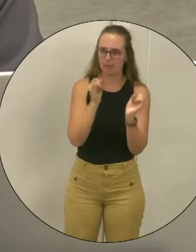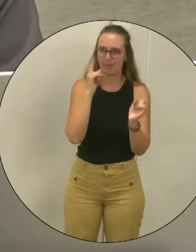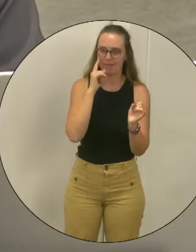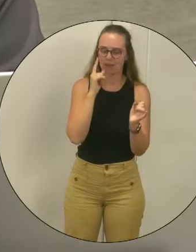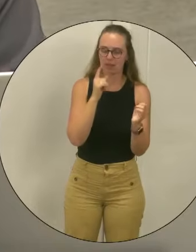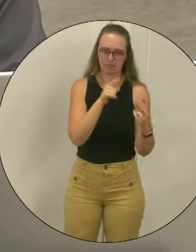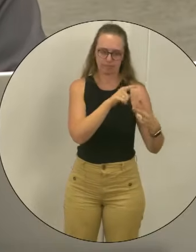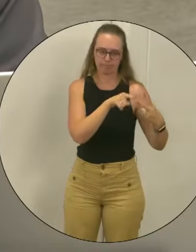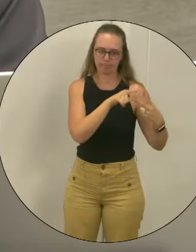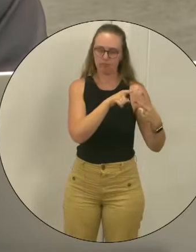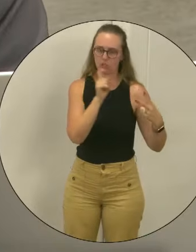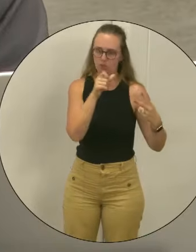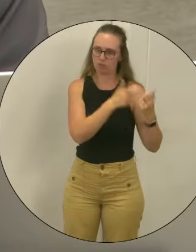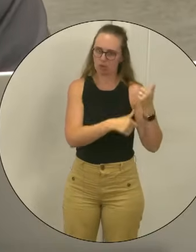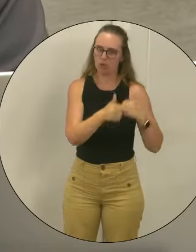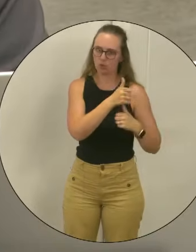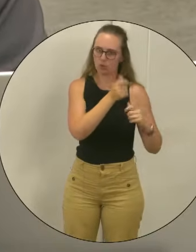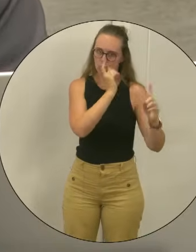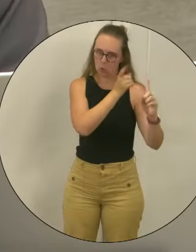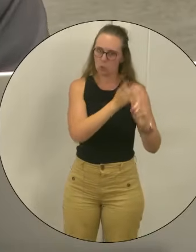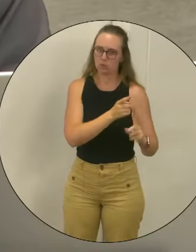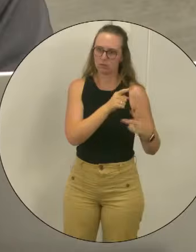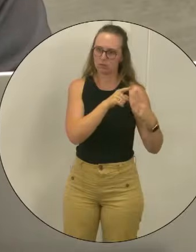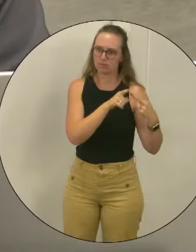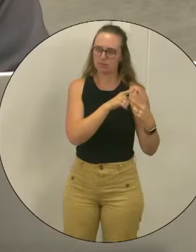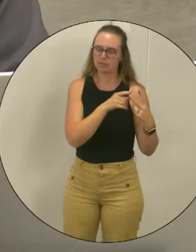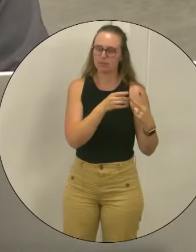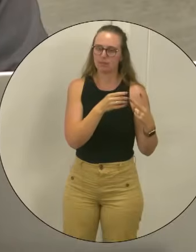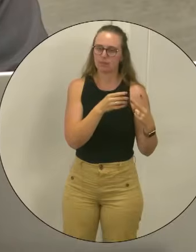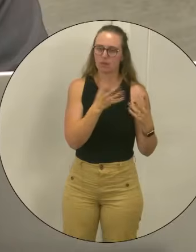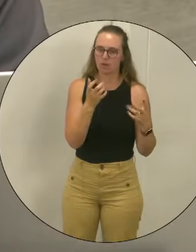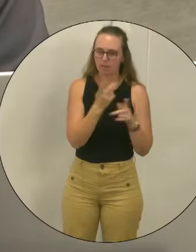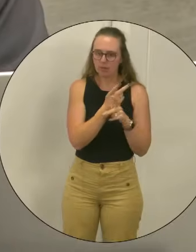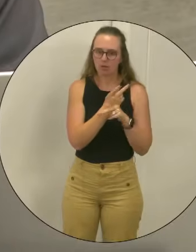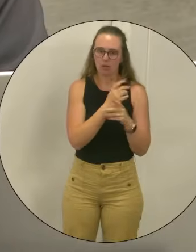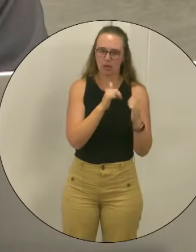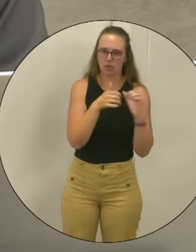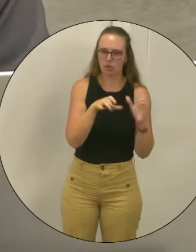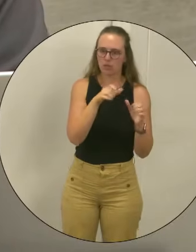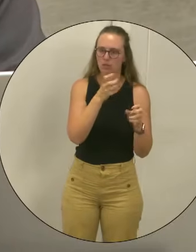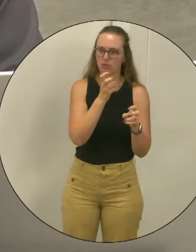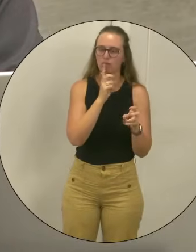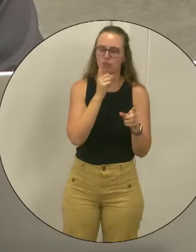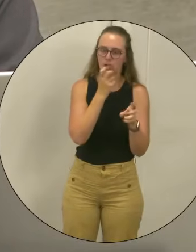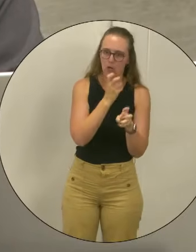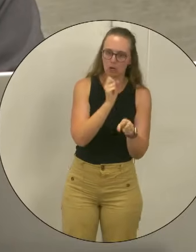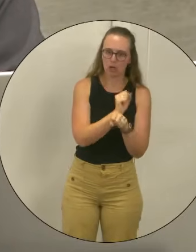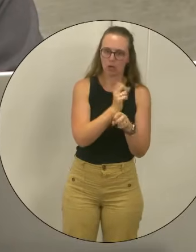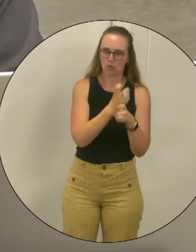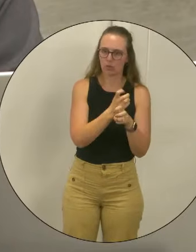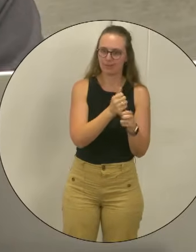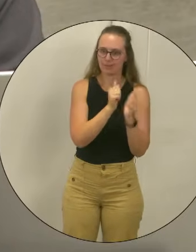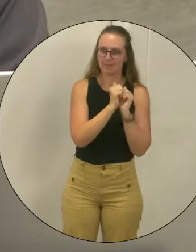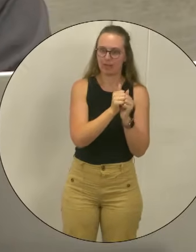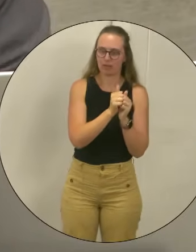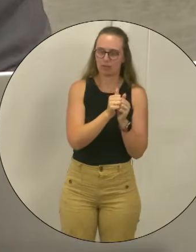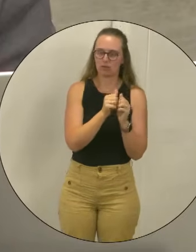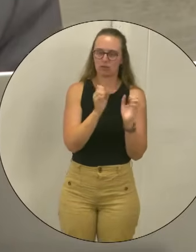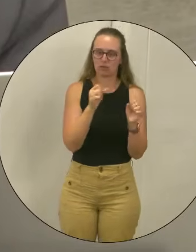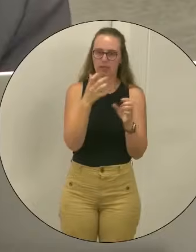thing that we should say, let's do it. Let's figure out how to do this really hard work together so we can get what we